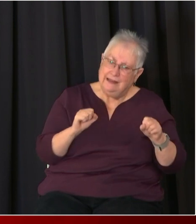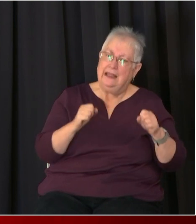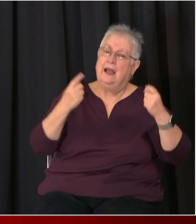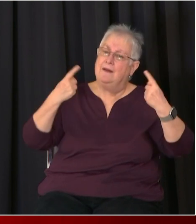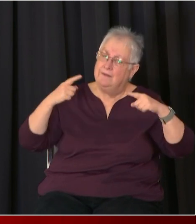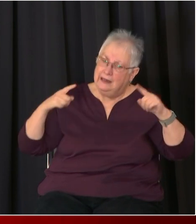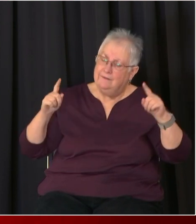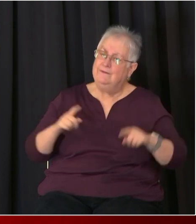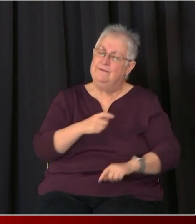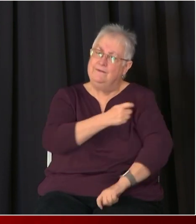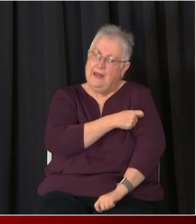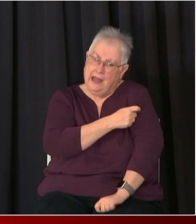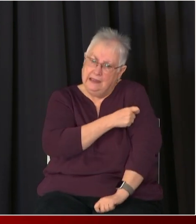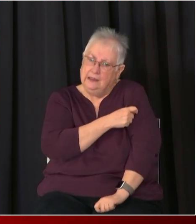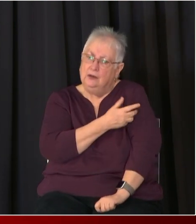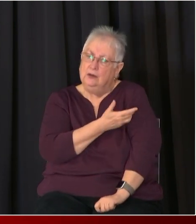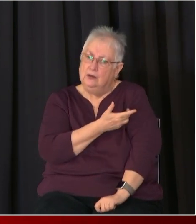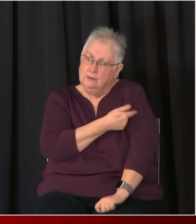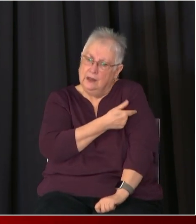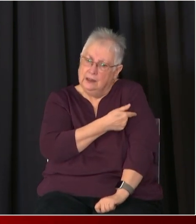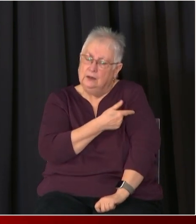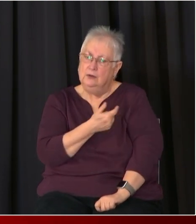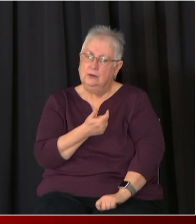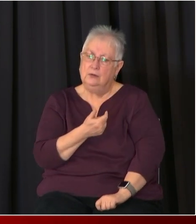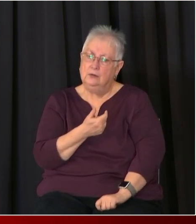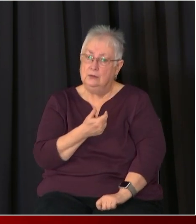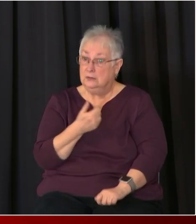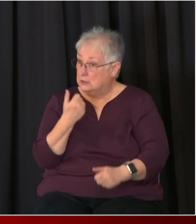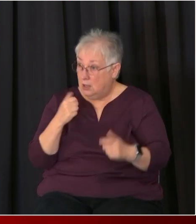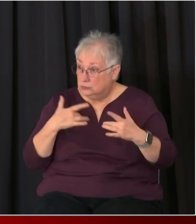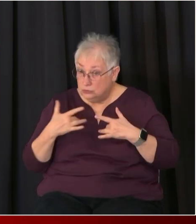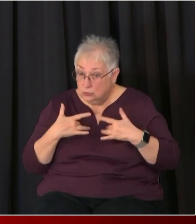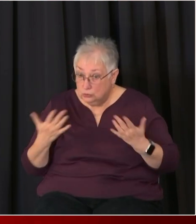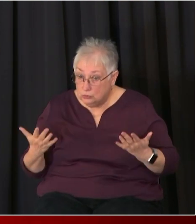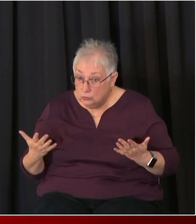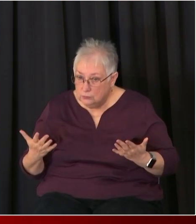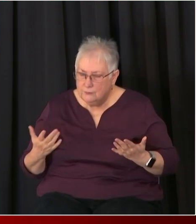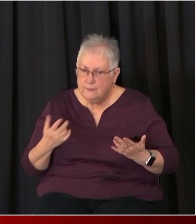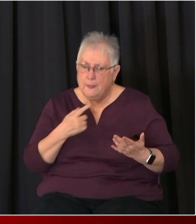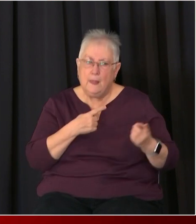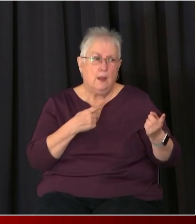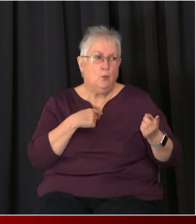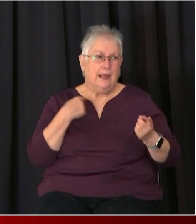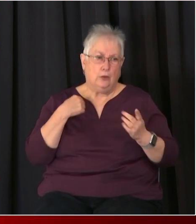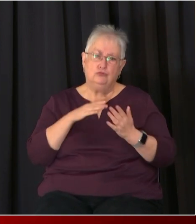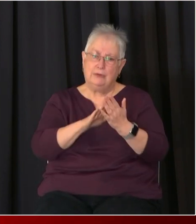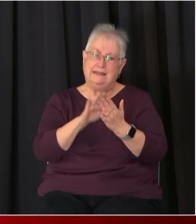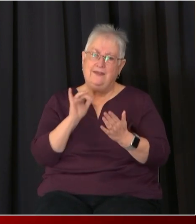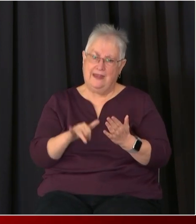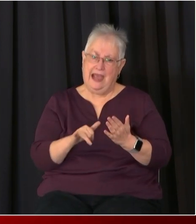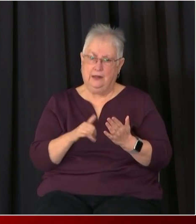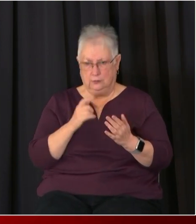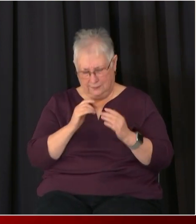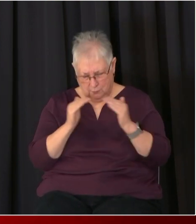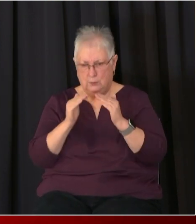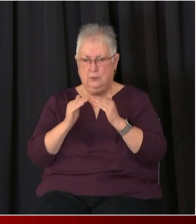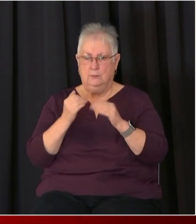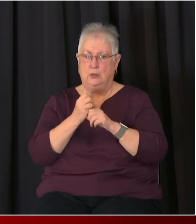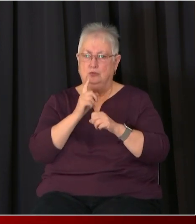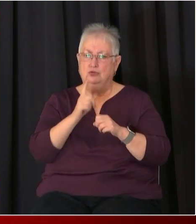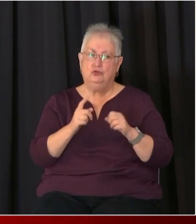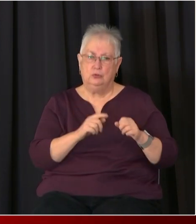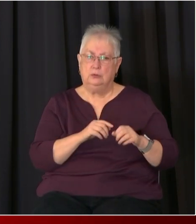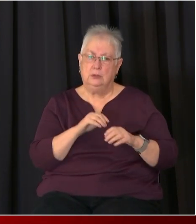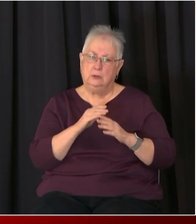properly address any concerns that they have and ensure that they get the vaccine, because that's really what's going to help us move through